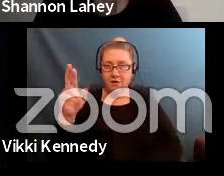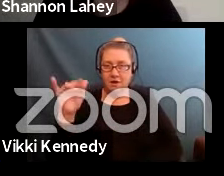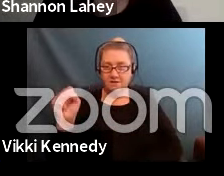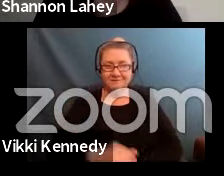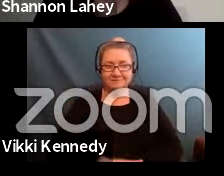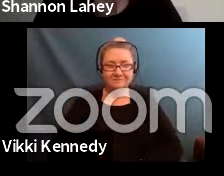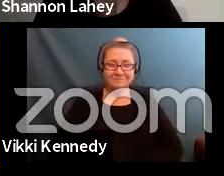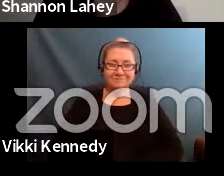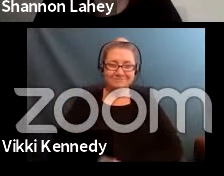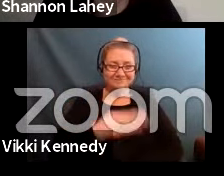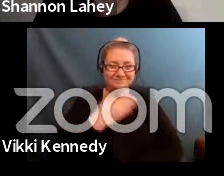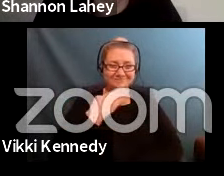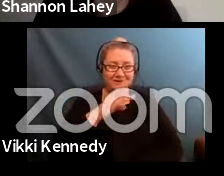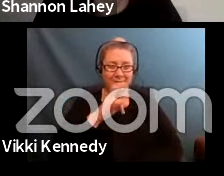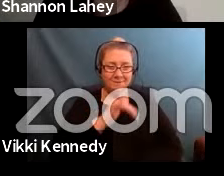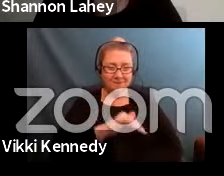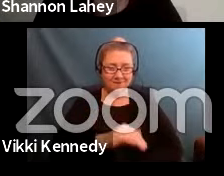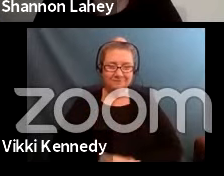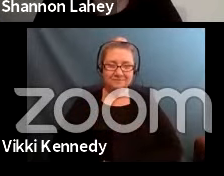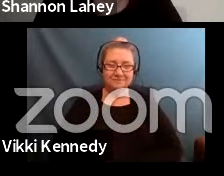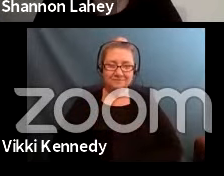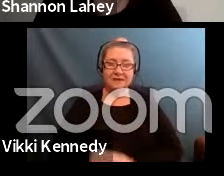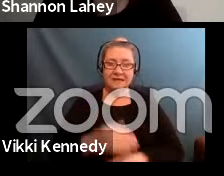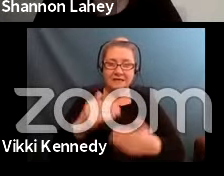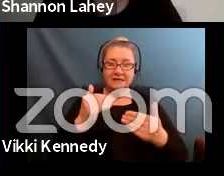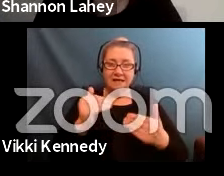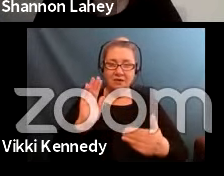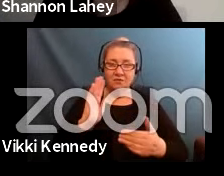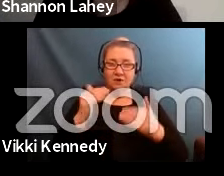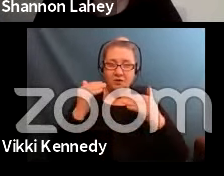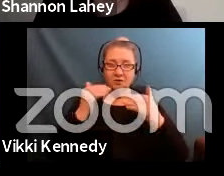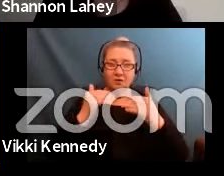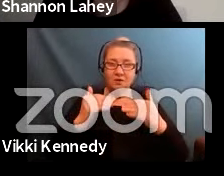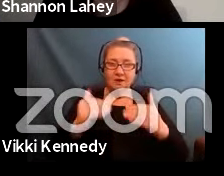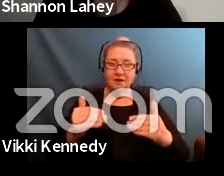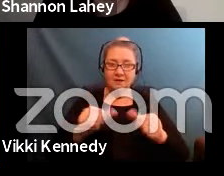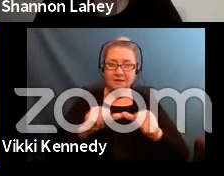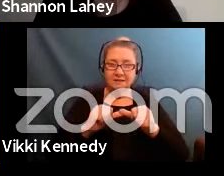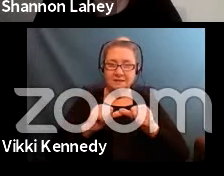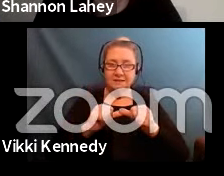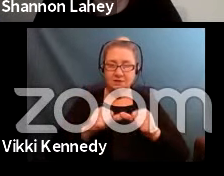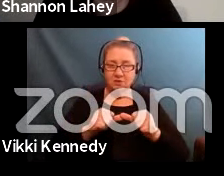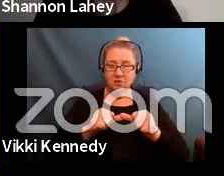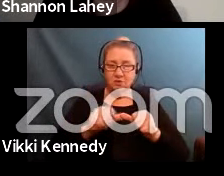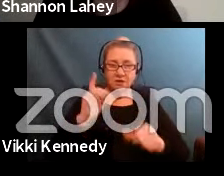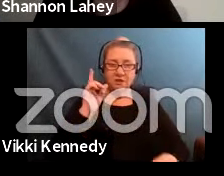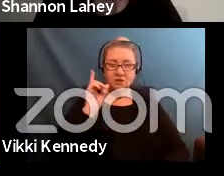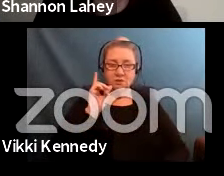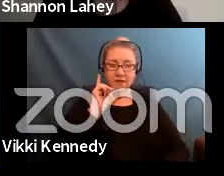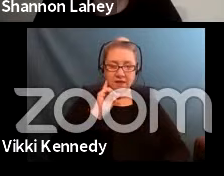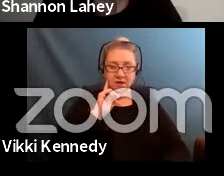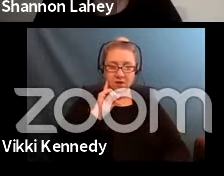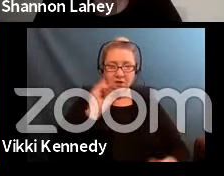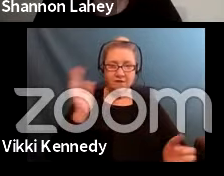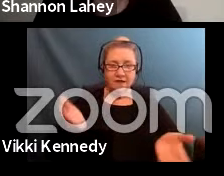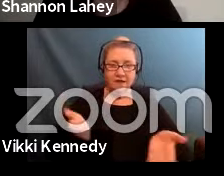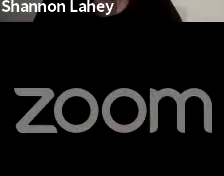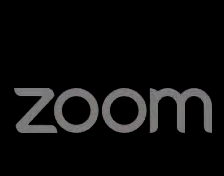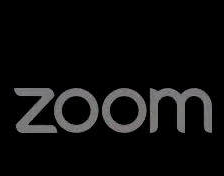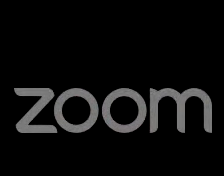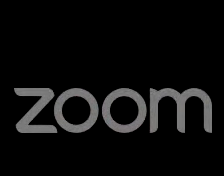Thank you so much, Bobby. And now we're going to go ahead and move forward to hear the updated